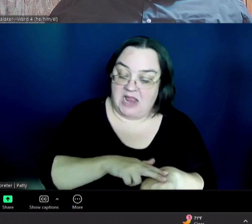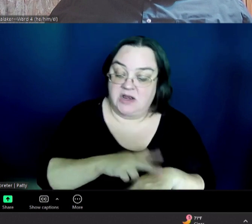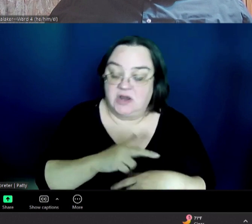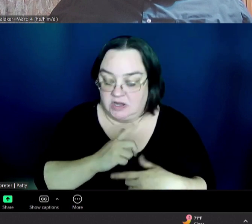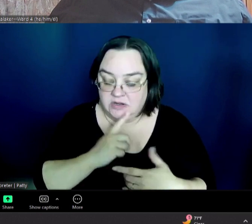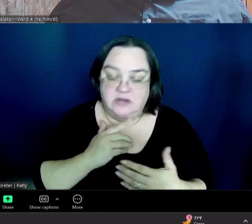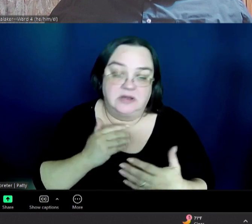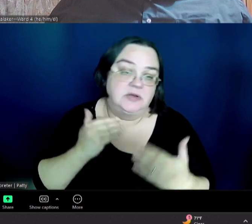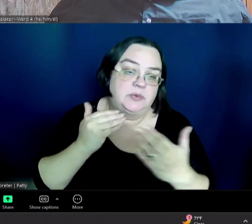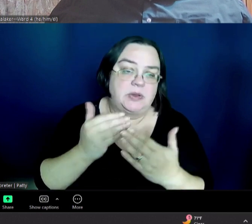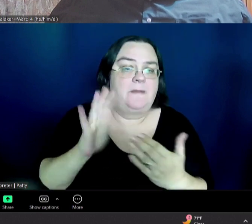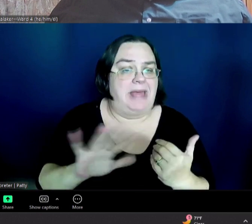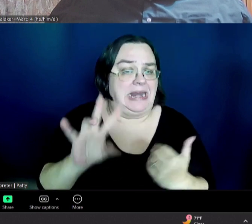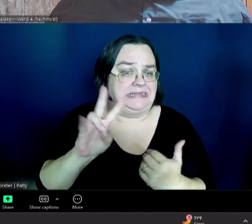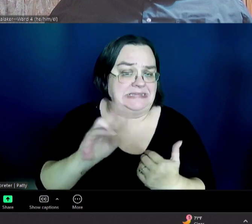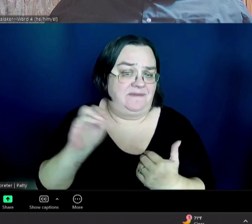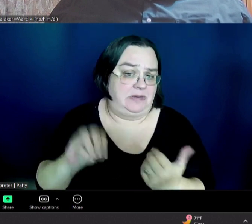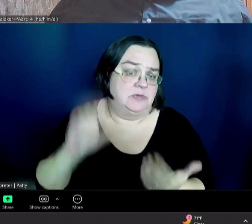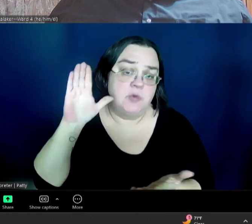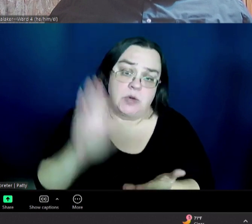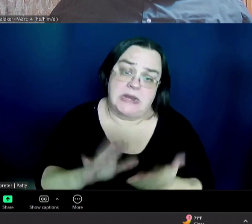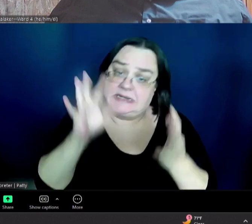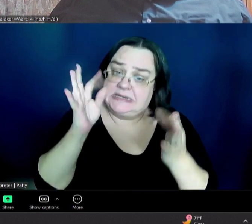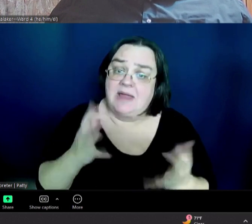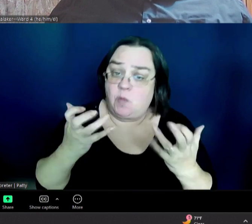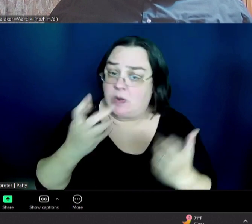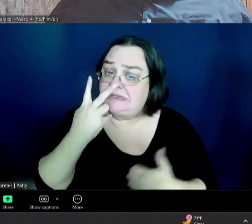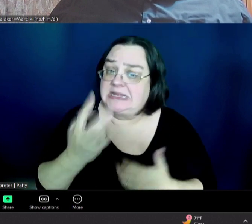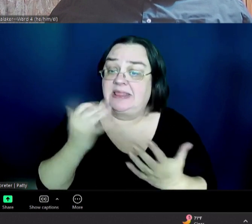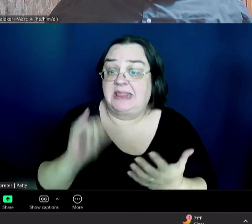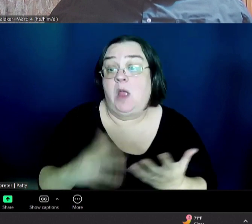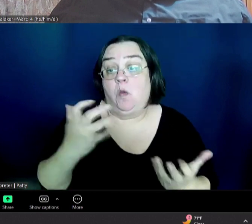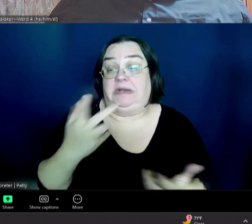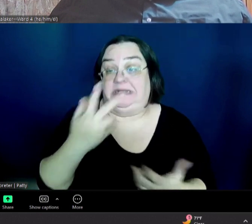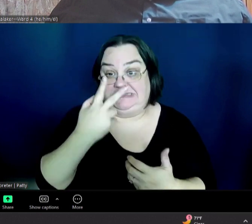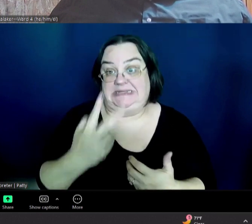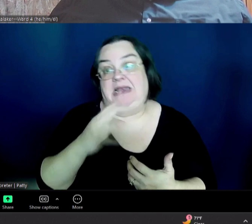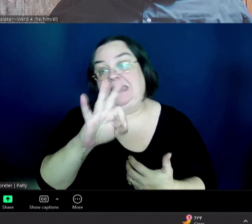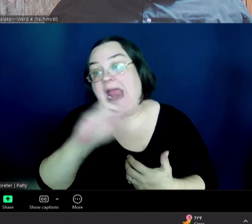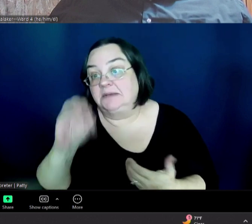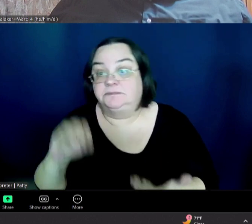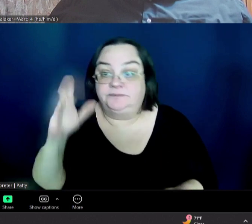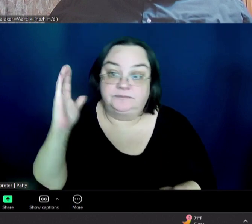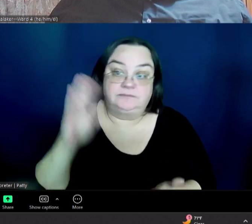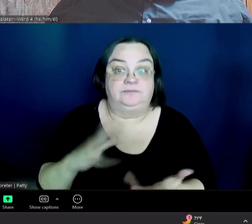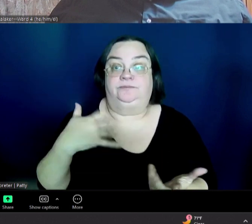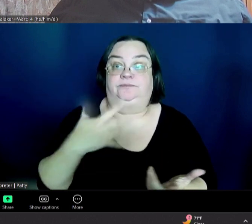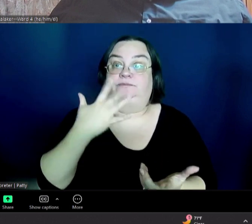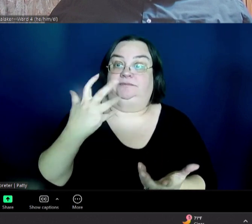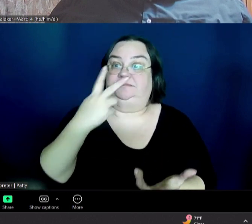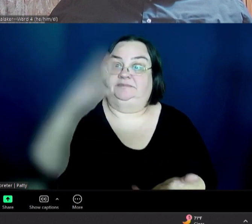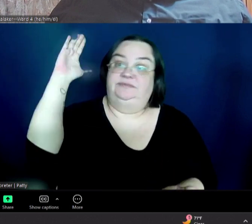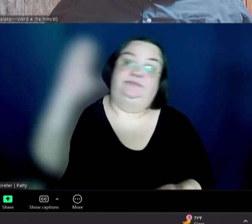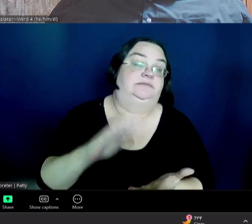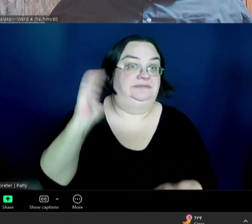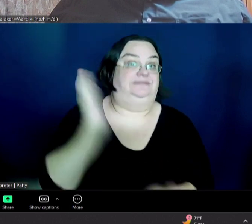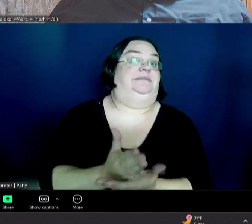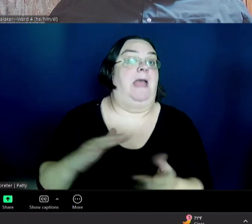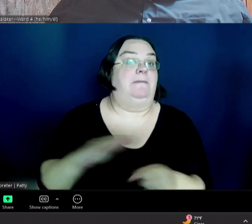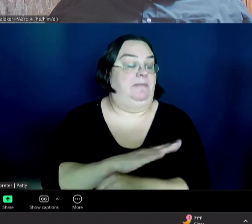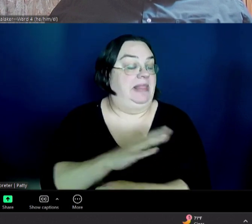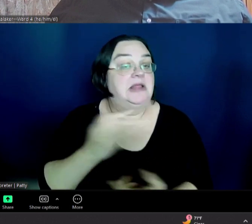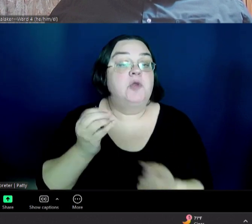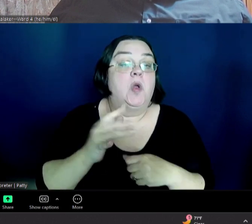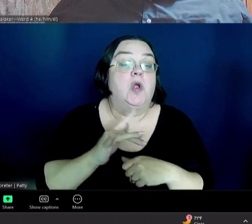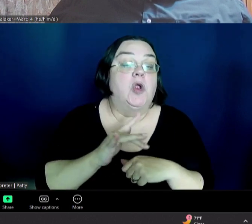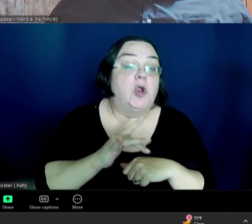70% reduction. We certainly want to see that. We want to see the behavior. We want to see a 90% reduction. We want to see it go to 0. So the early signs are